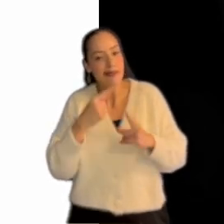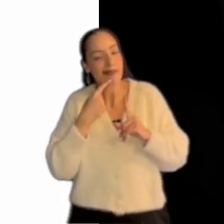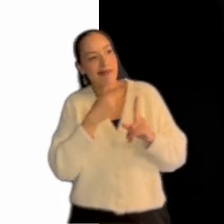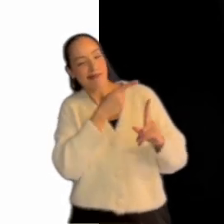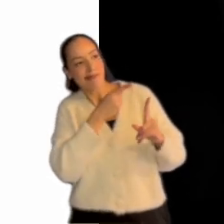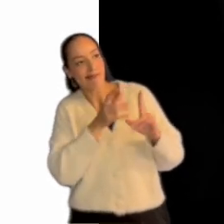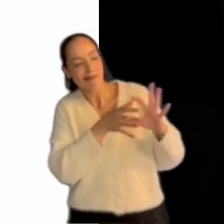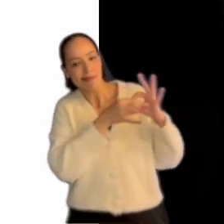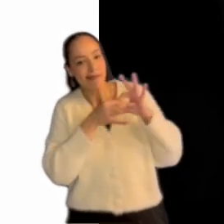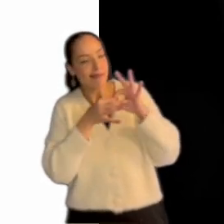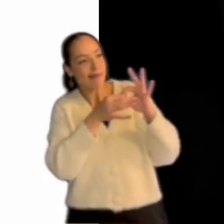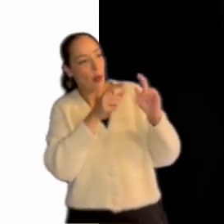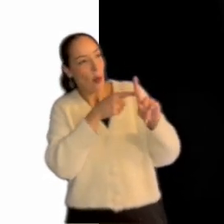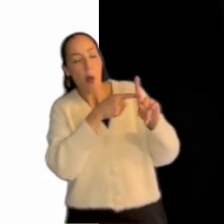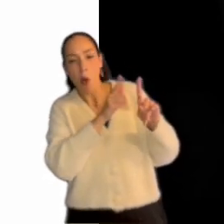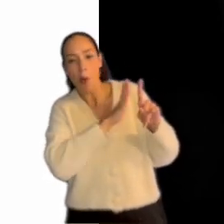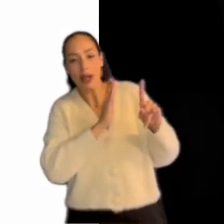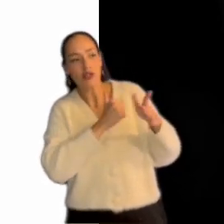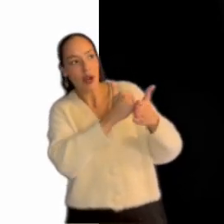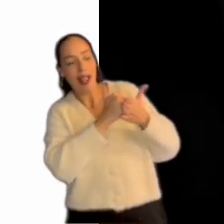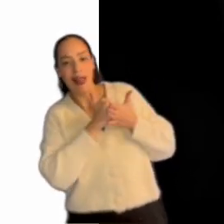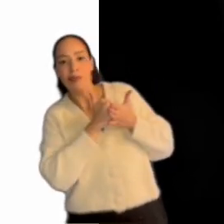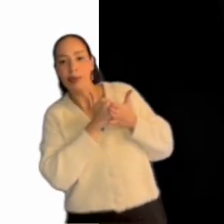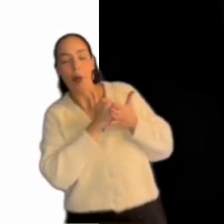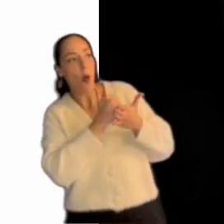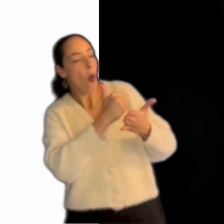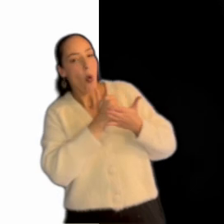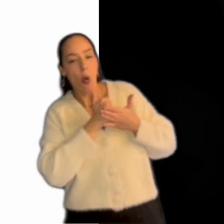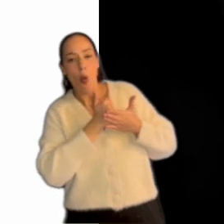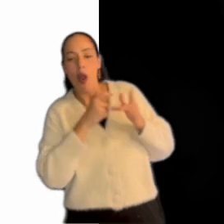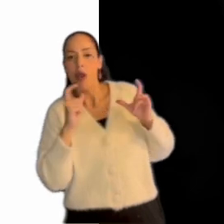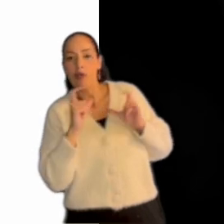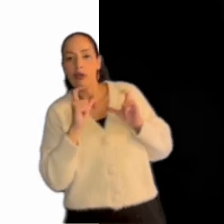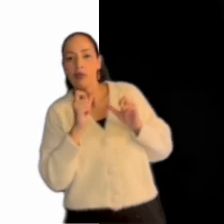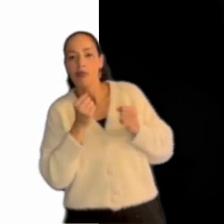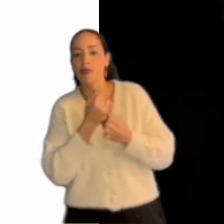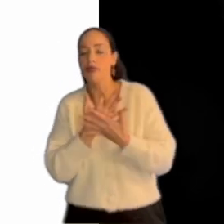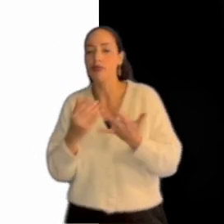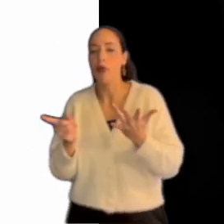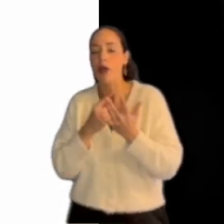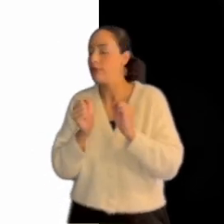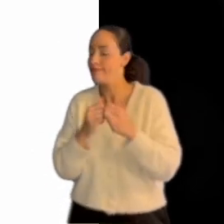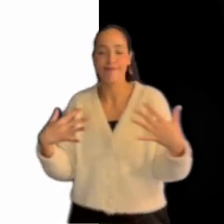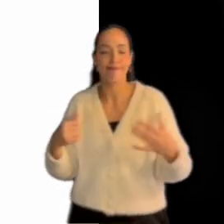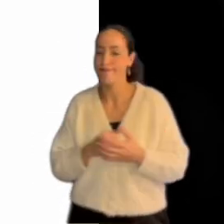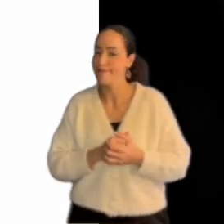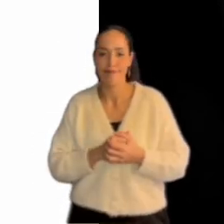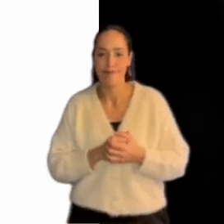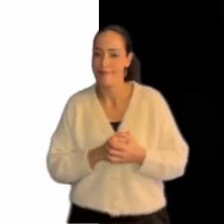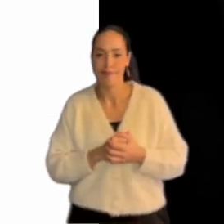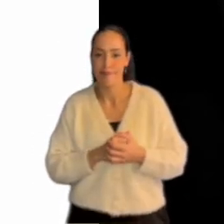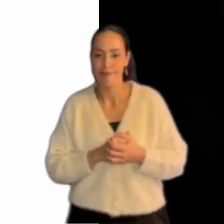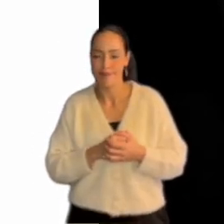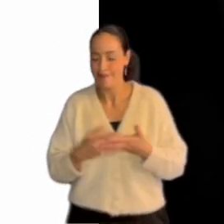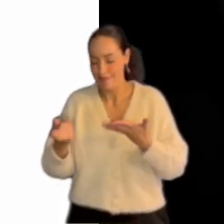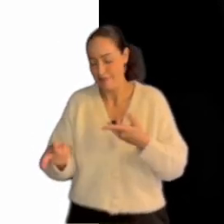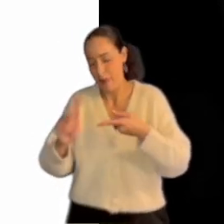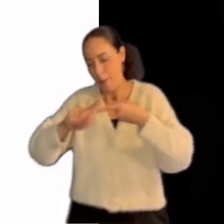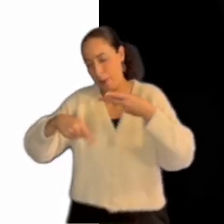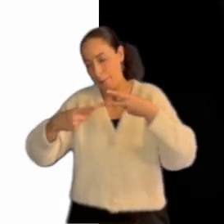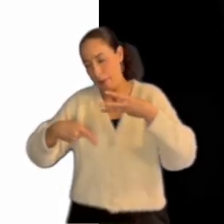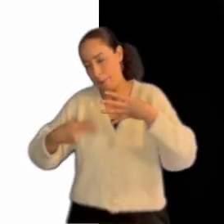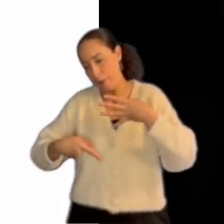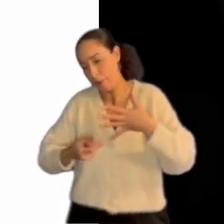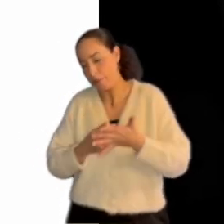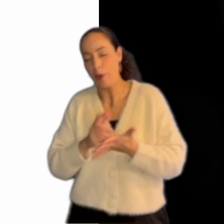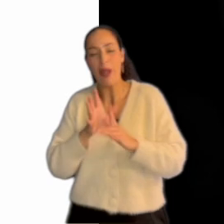response to be beneficial and a source of solace, many did not. Instead, they provided a litany of examples where choice was